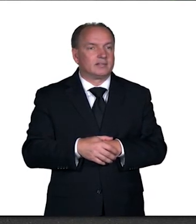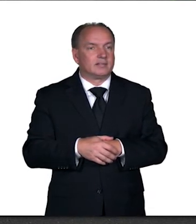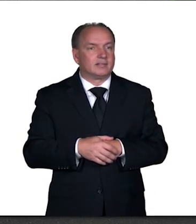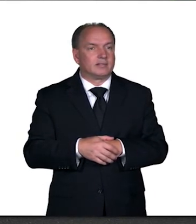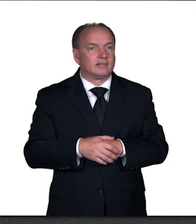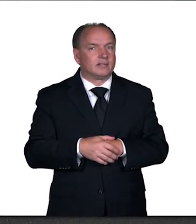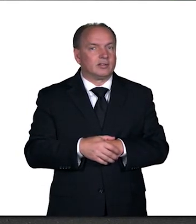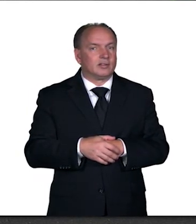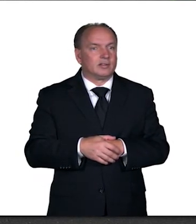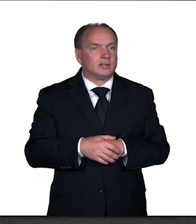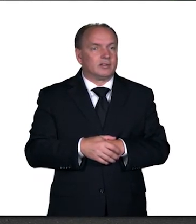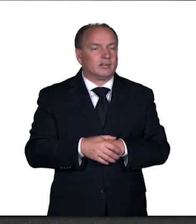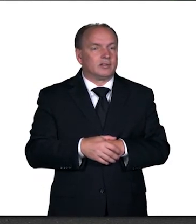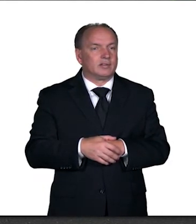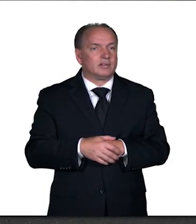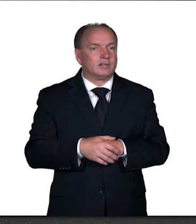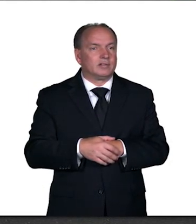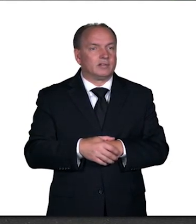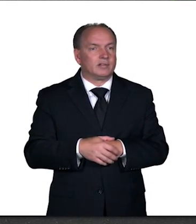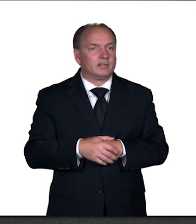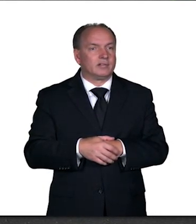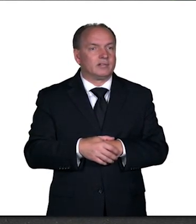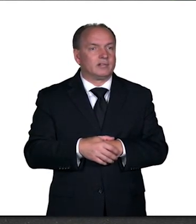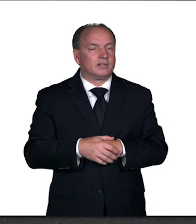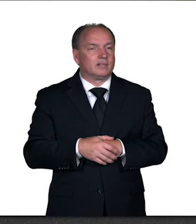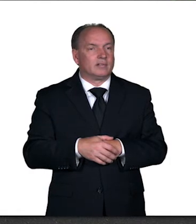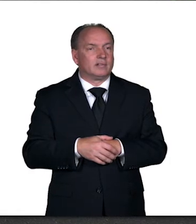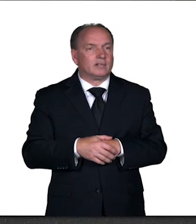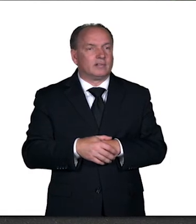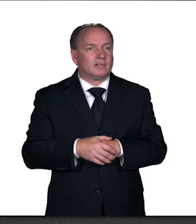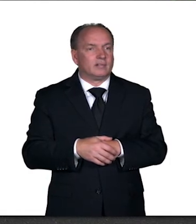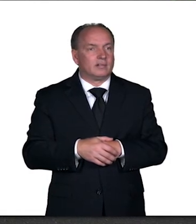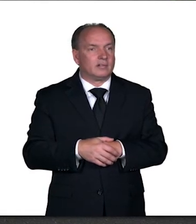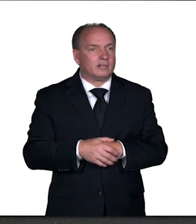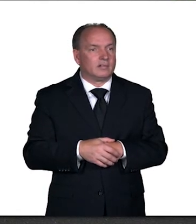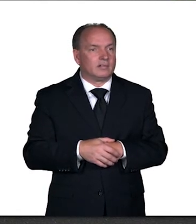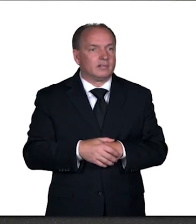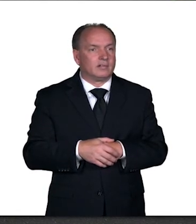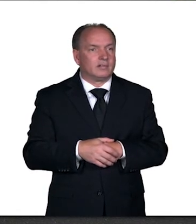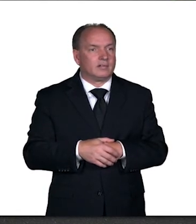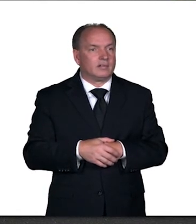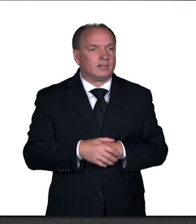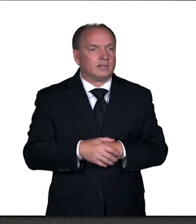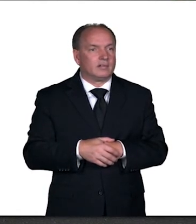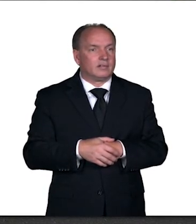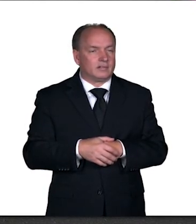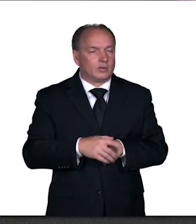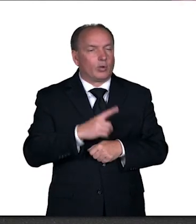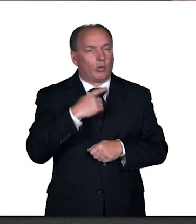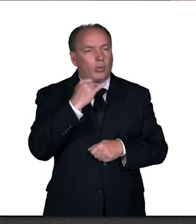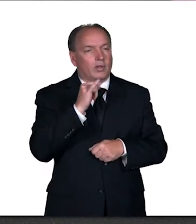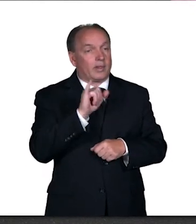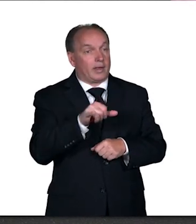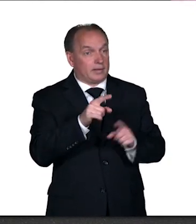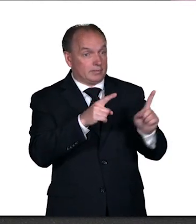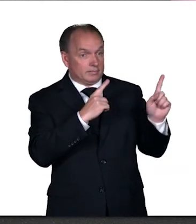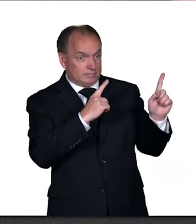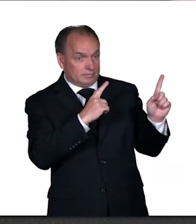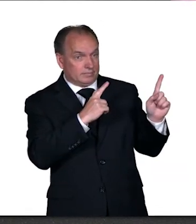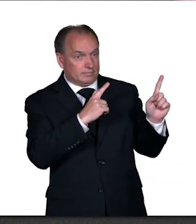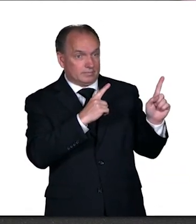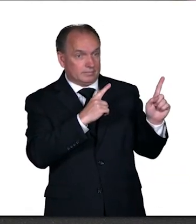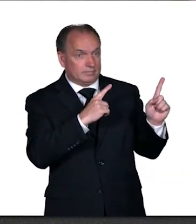cleaner right on top of the glue. So it should look